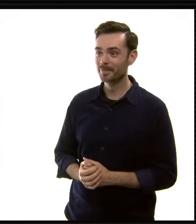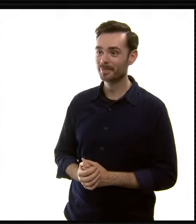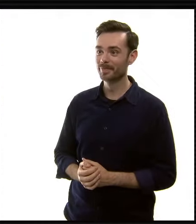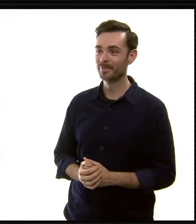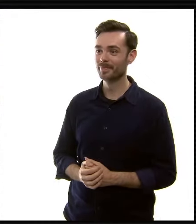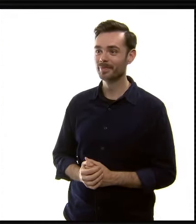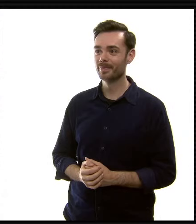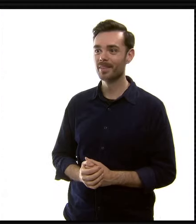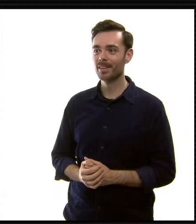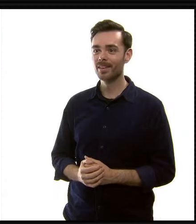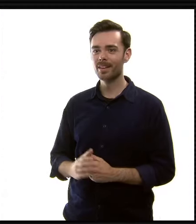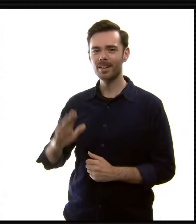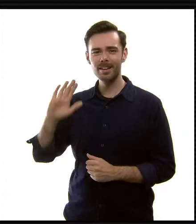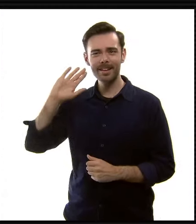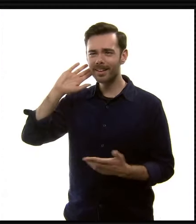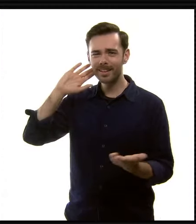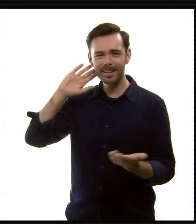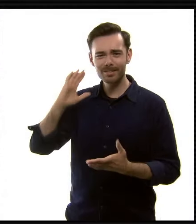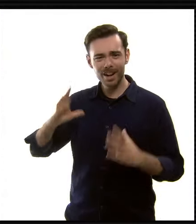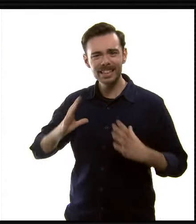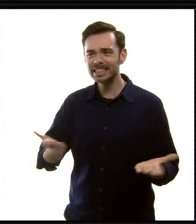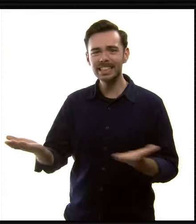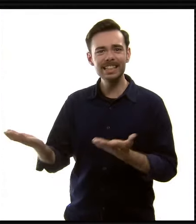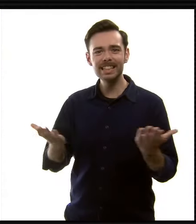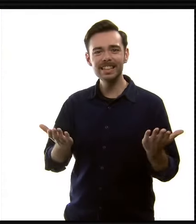Yeah. Did you say something?